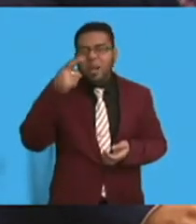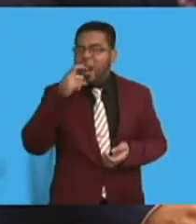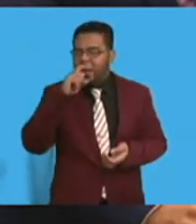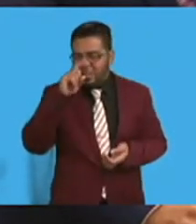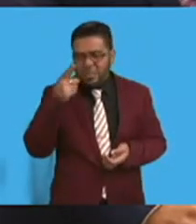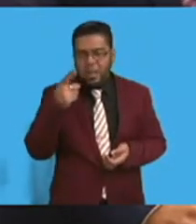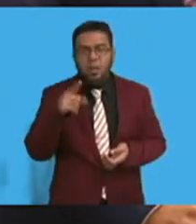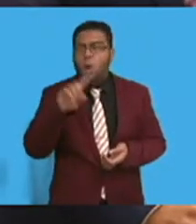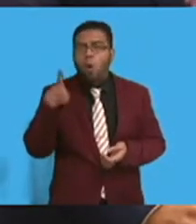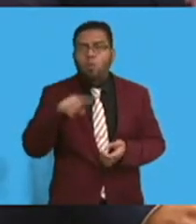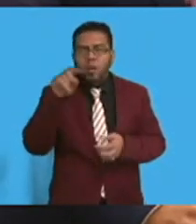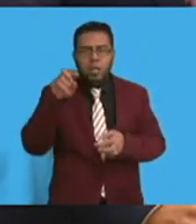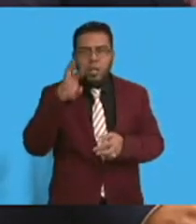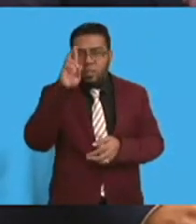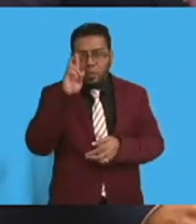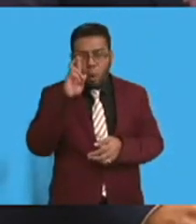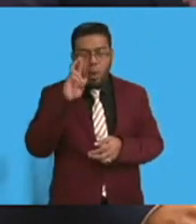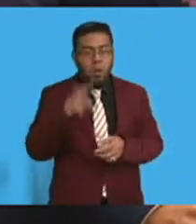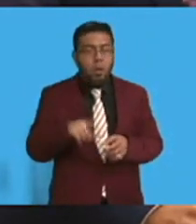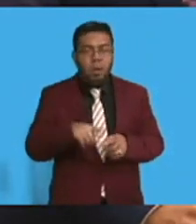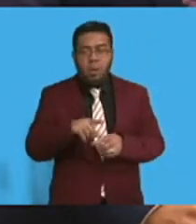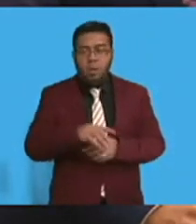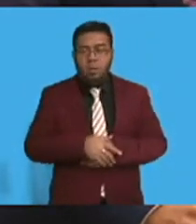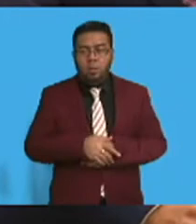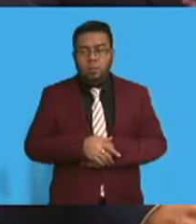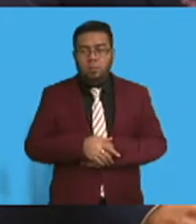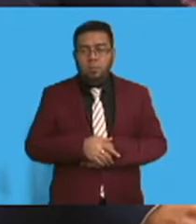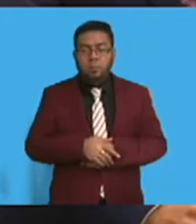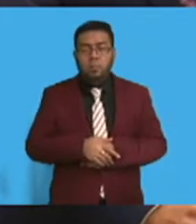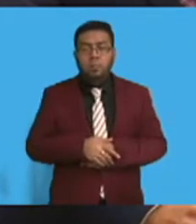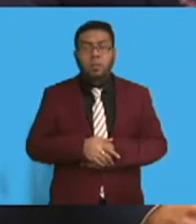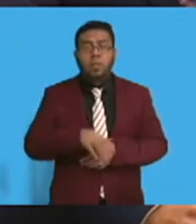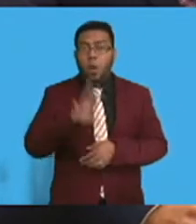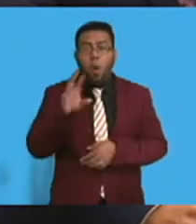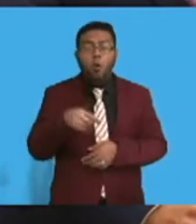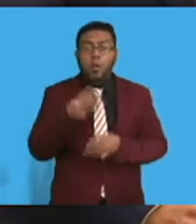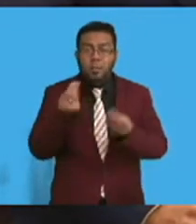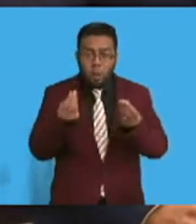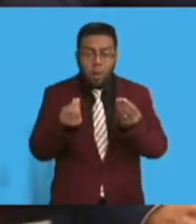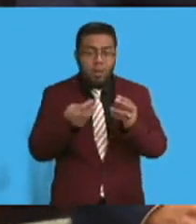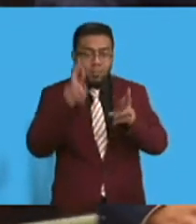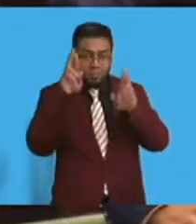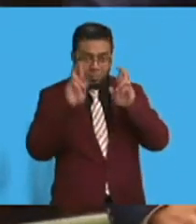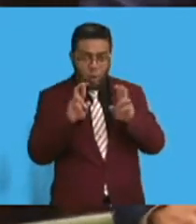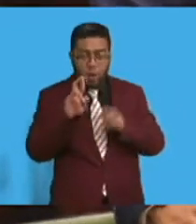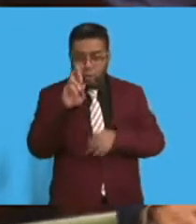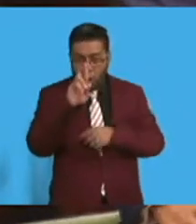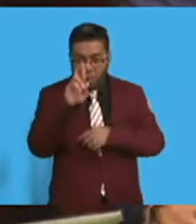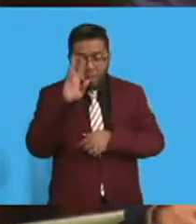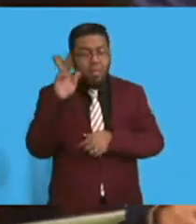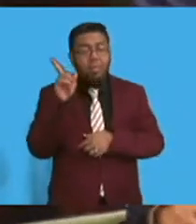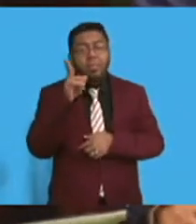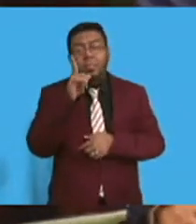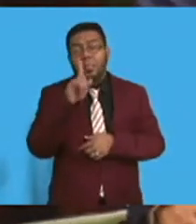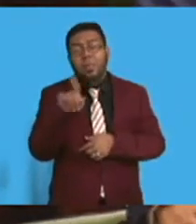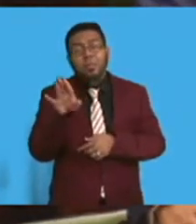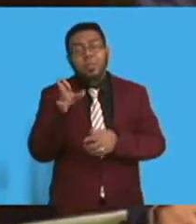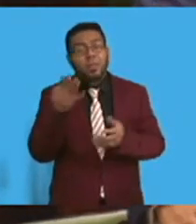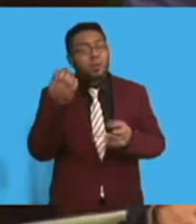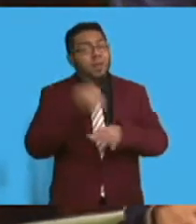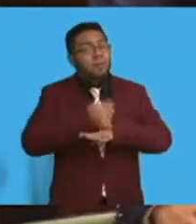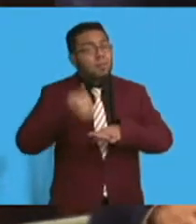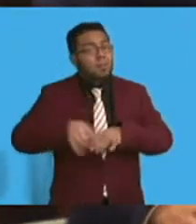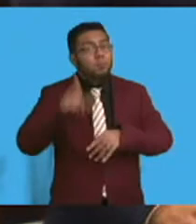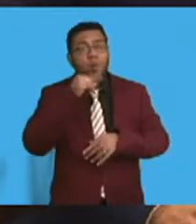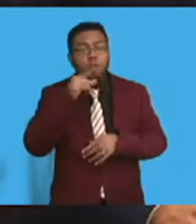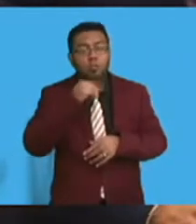only dollar, Madam Speaker, that our government borrows is the dollar invested in the Fijian people. In other words, for capital